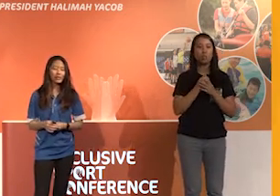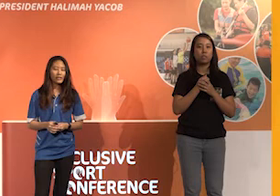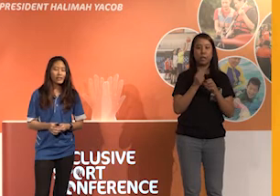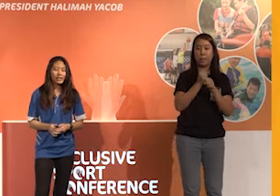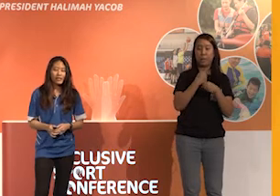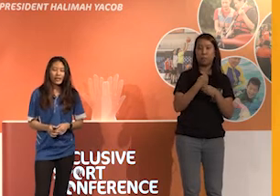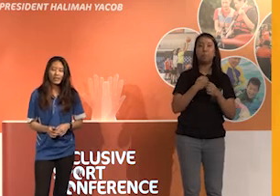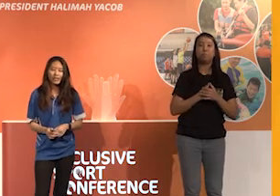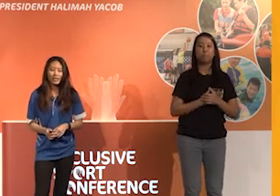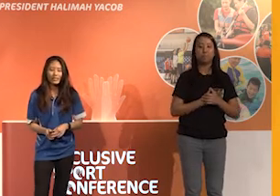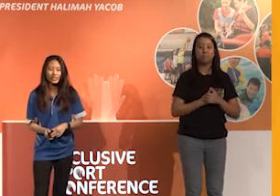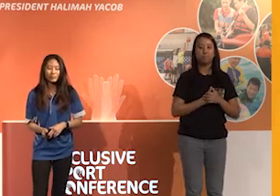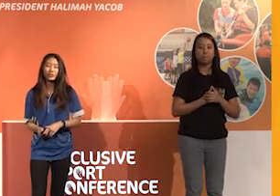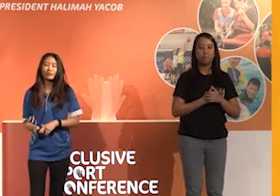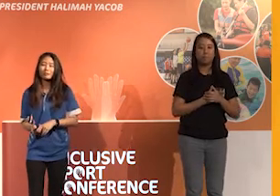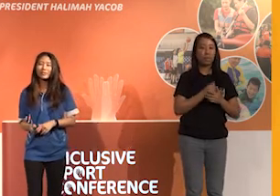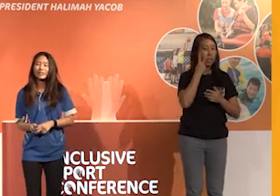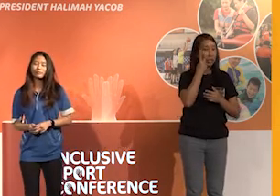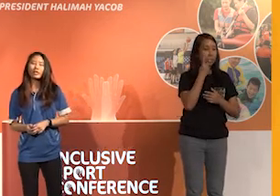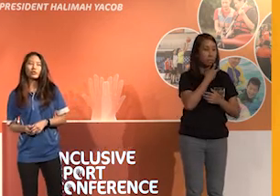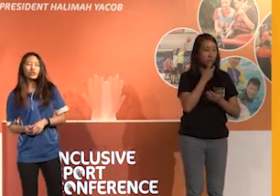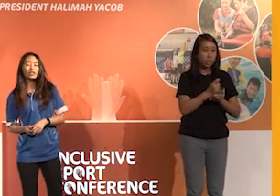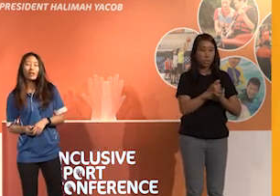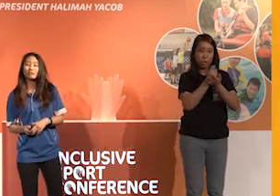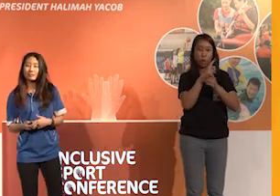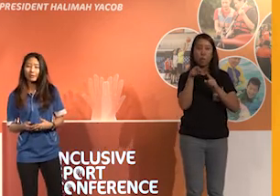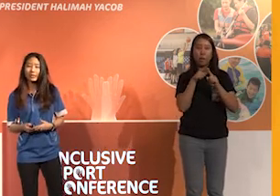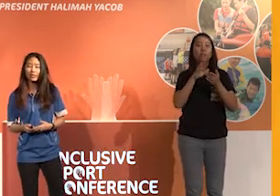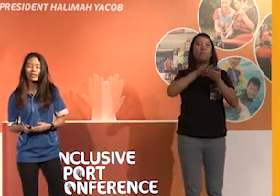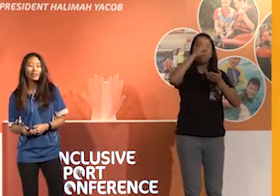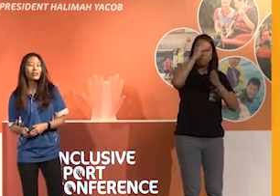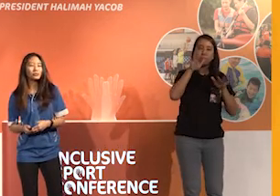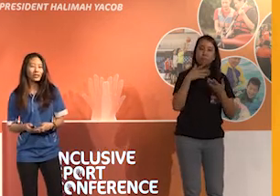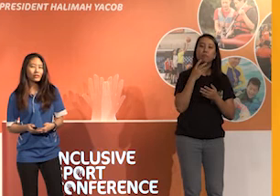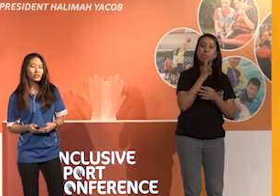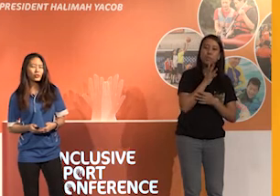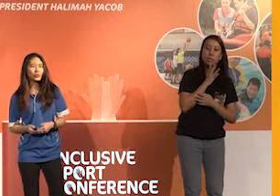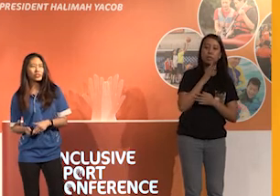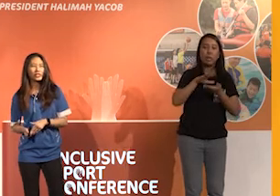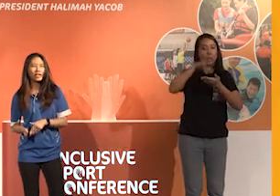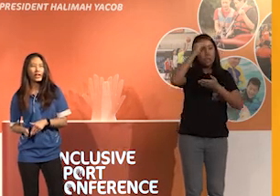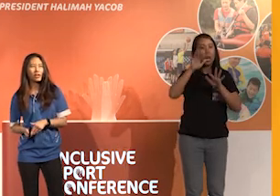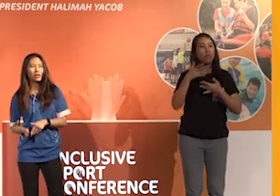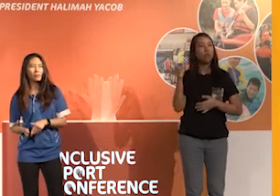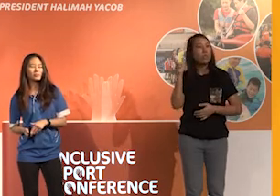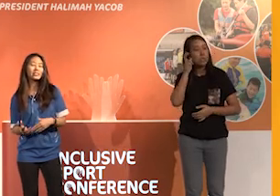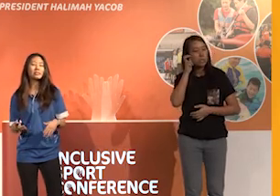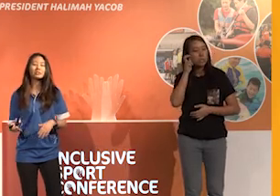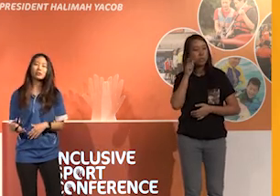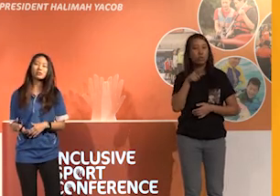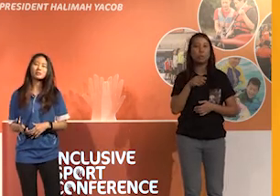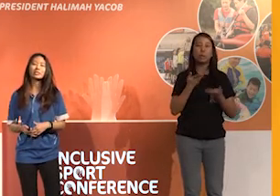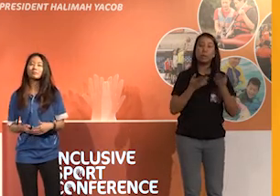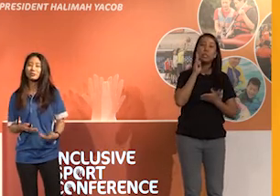make. And seeing a speech therapist is when you actually learn how to speak, learn how to hear. So you actually like sing